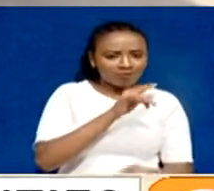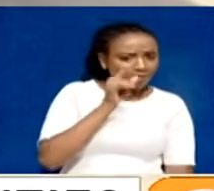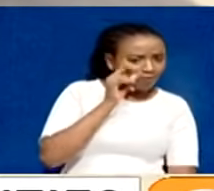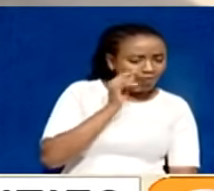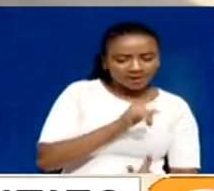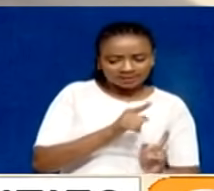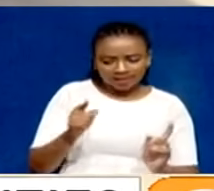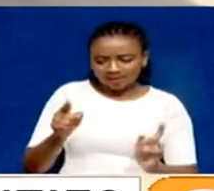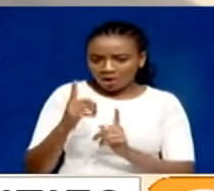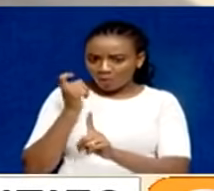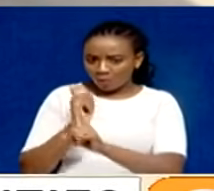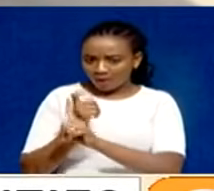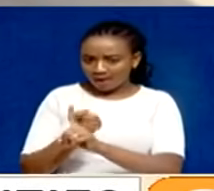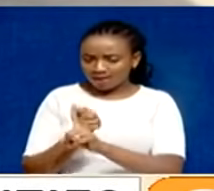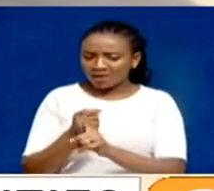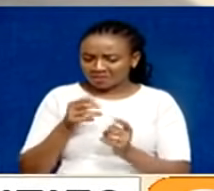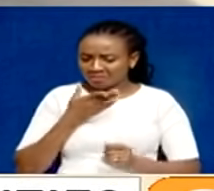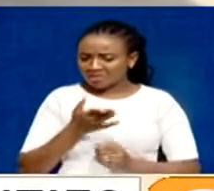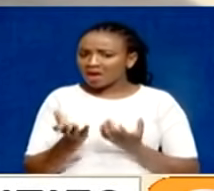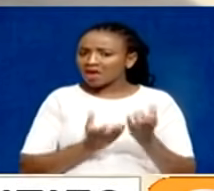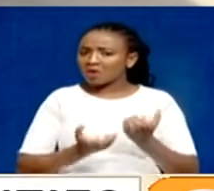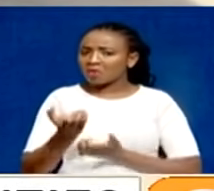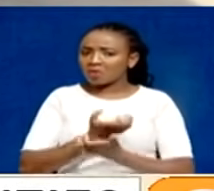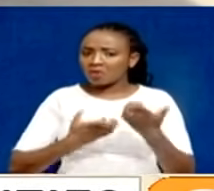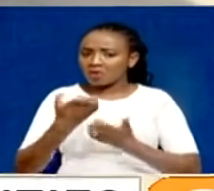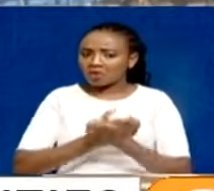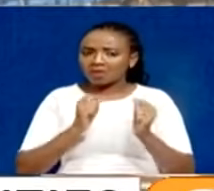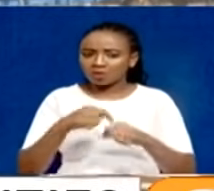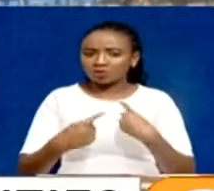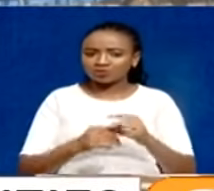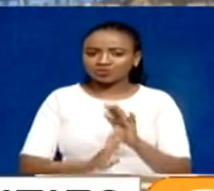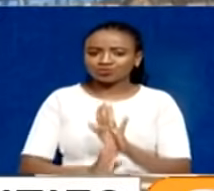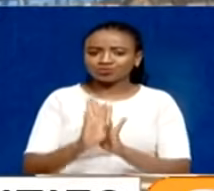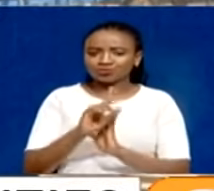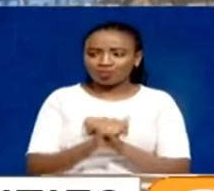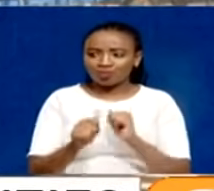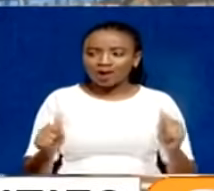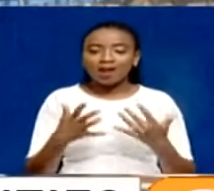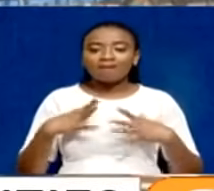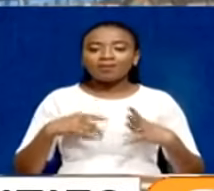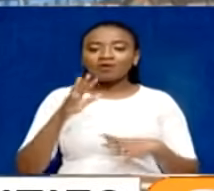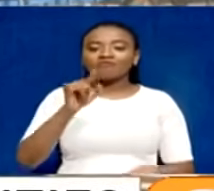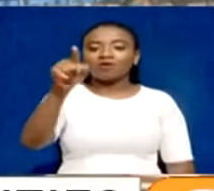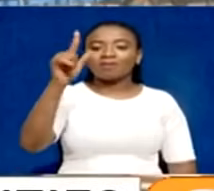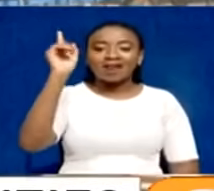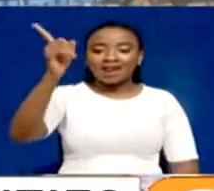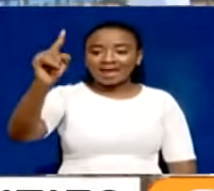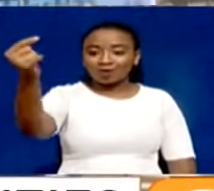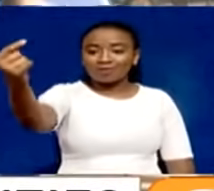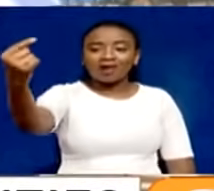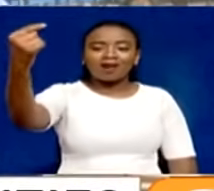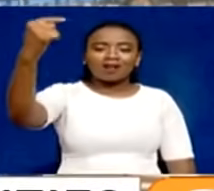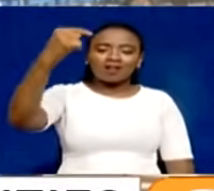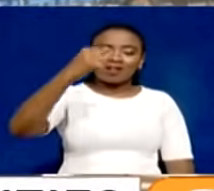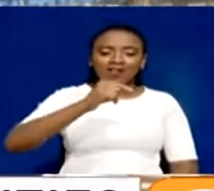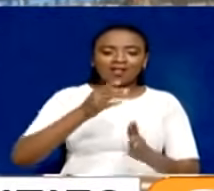and Kwale, but open up the new economic hub through the special economic zone. It means somebody coming from Nairobi, you don't have to go